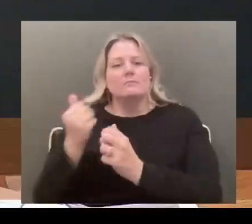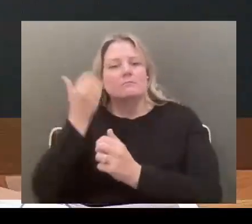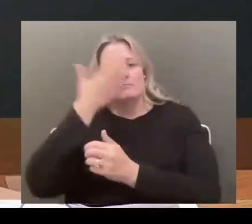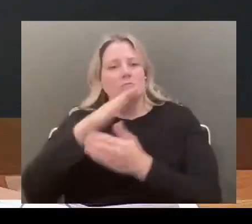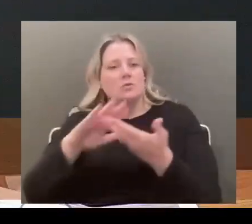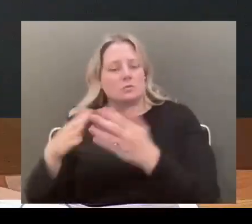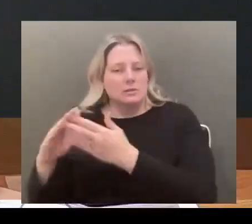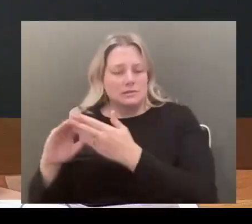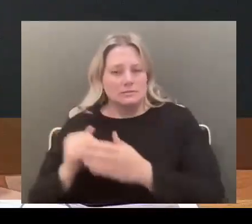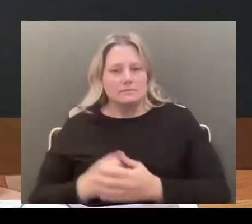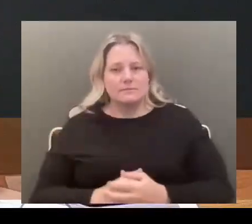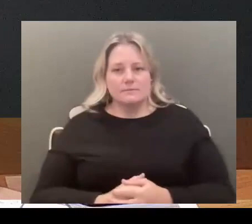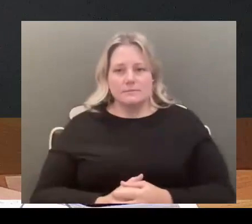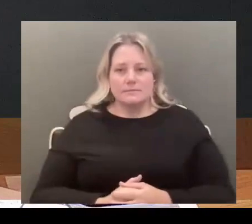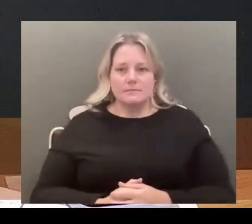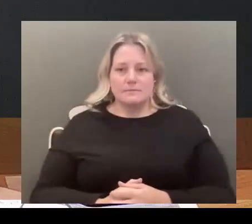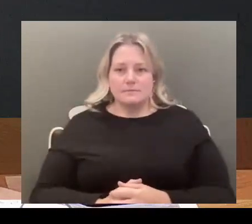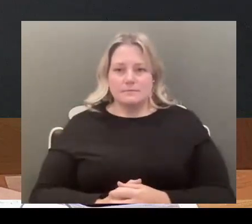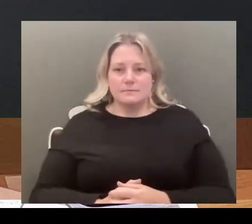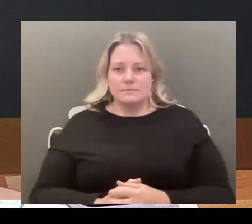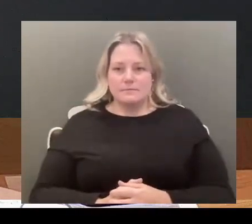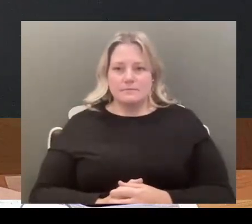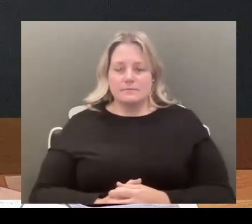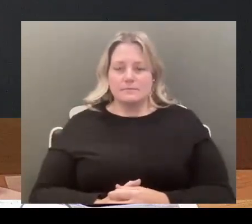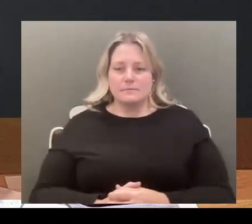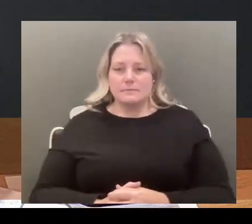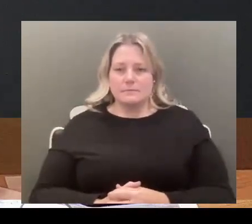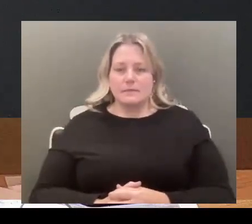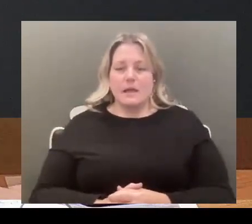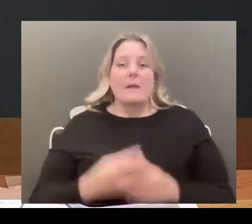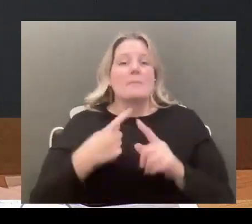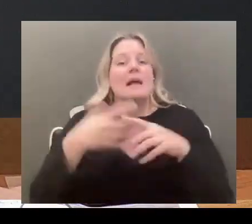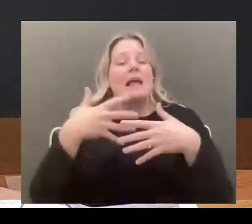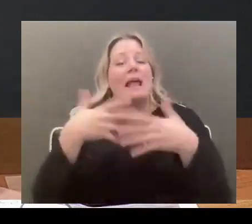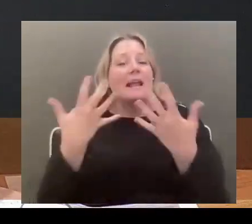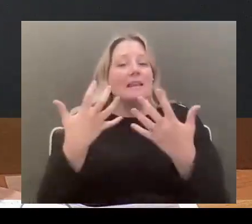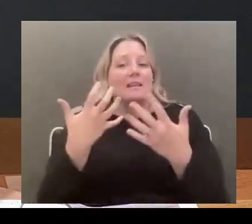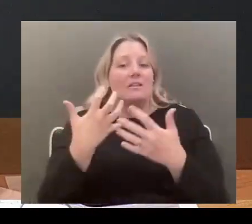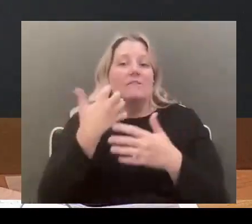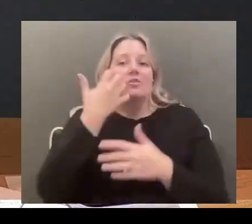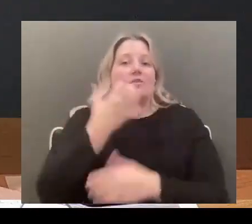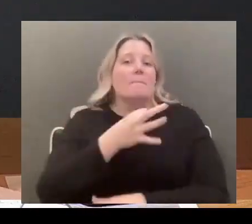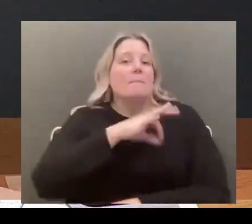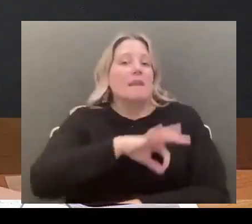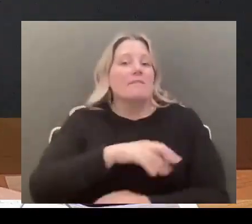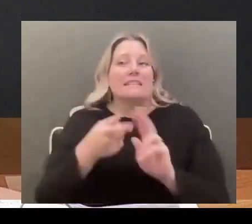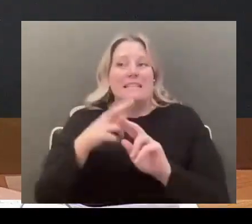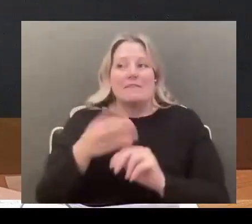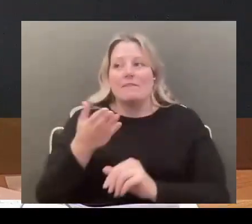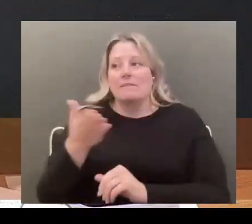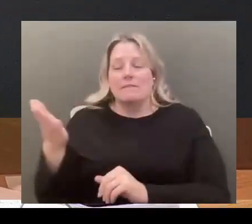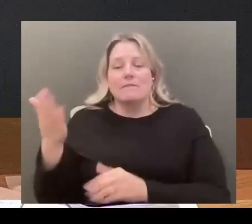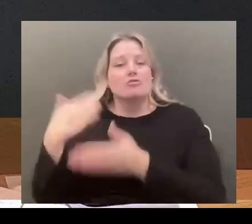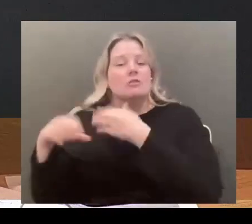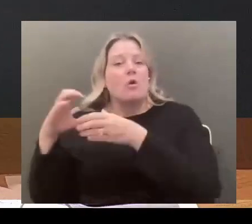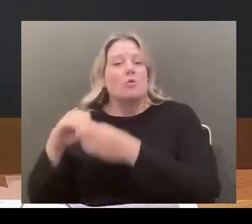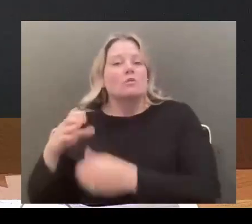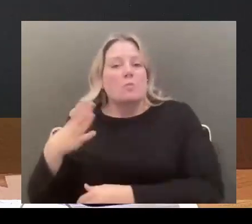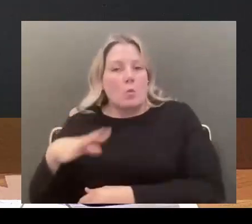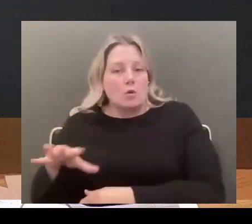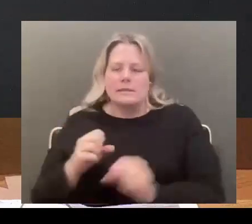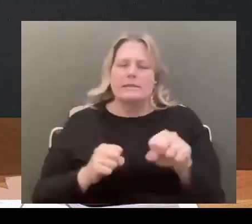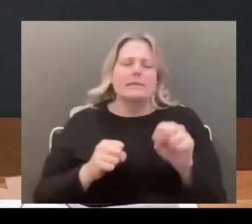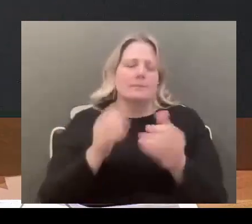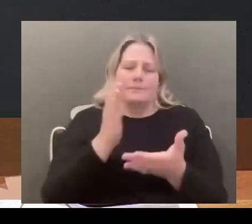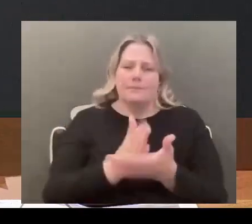opportunities for future community benefits as well, should the traditional owners want that? Exactly. That's absolutely correct, yes.